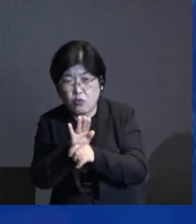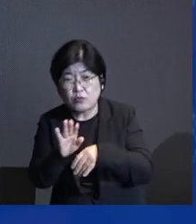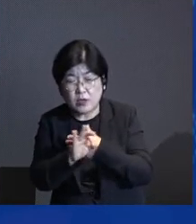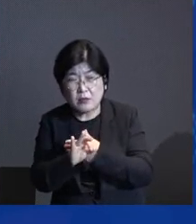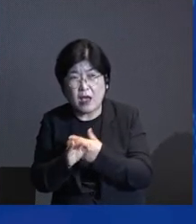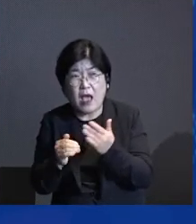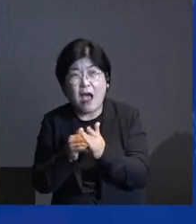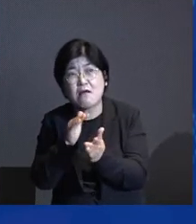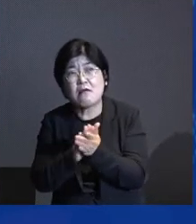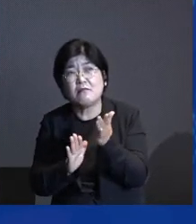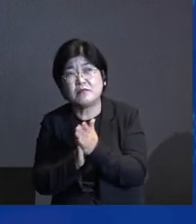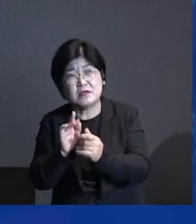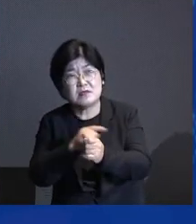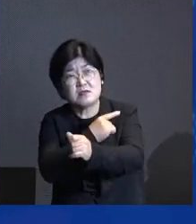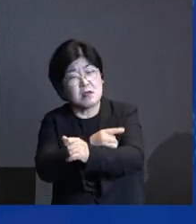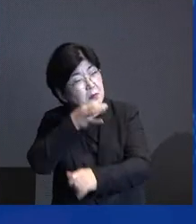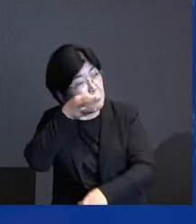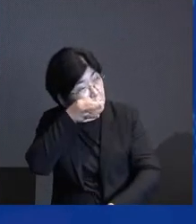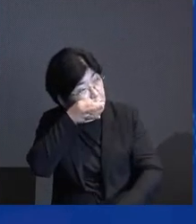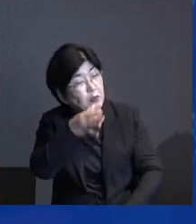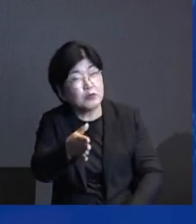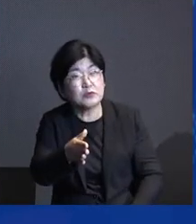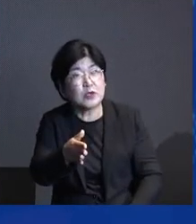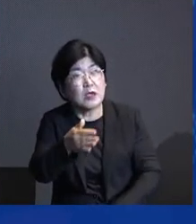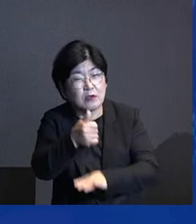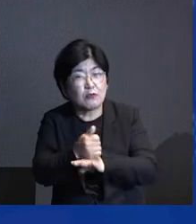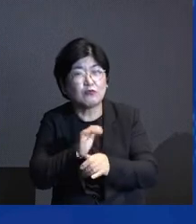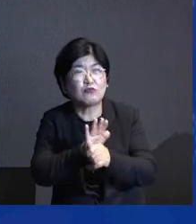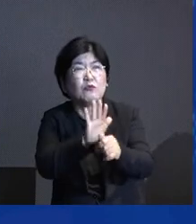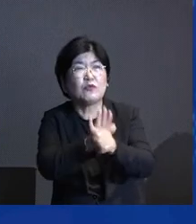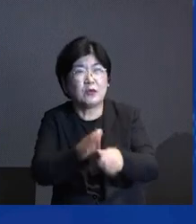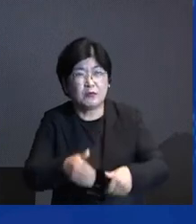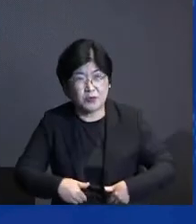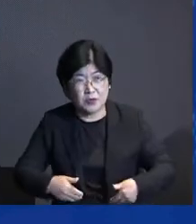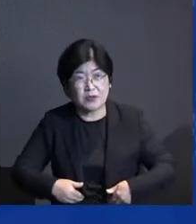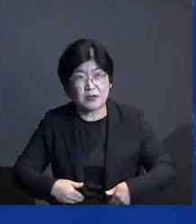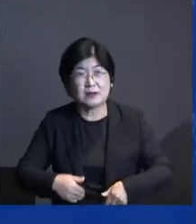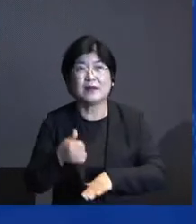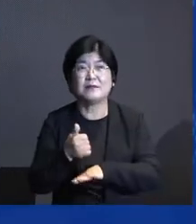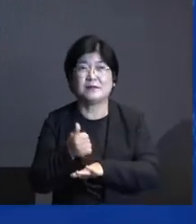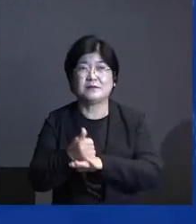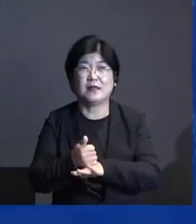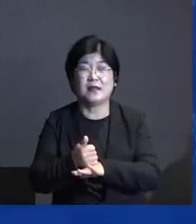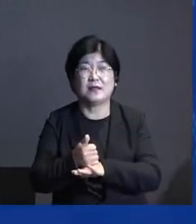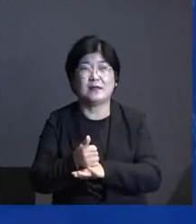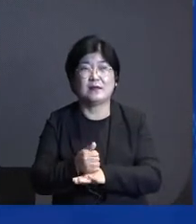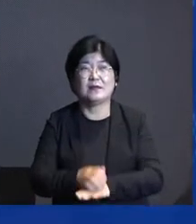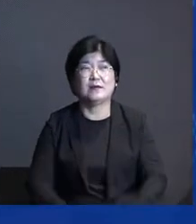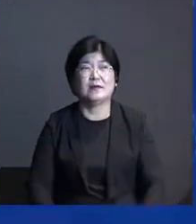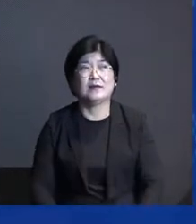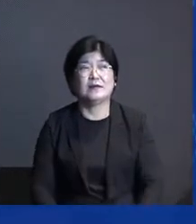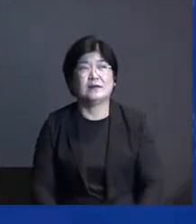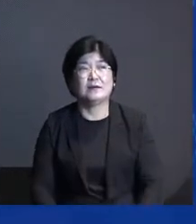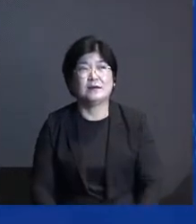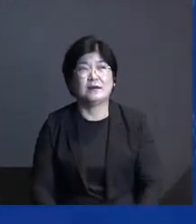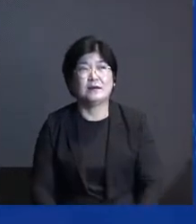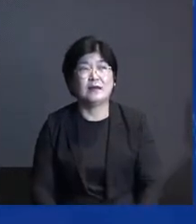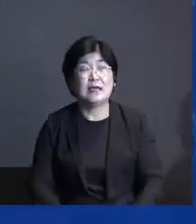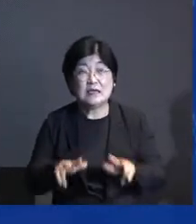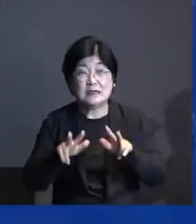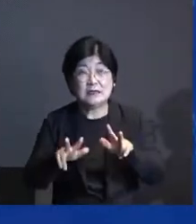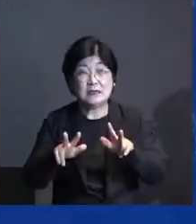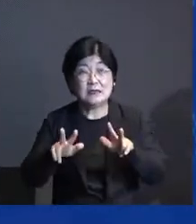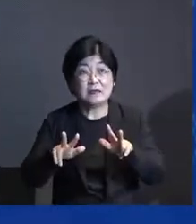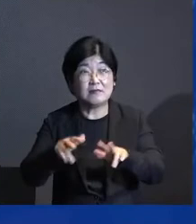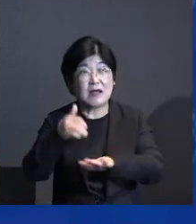very important. Thank you for your attention today. Thank you. Now we have one